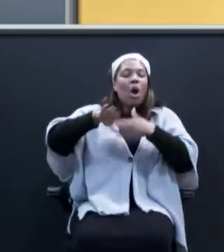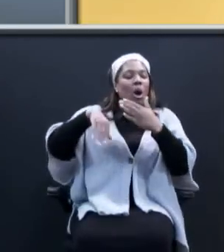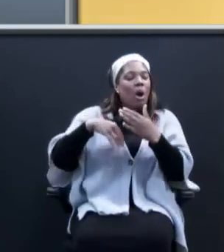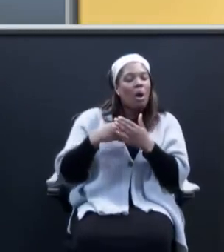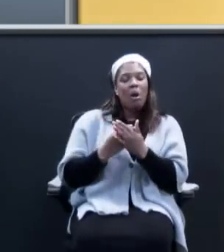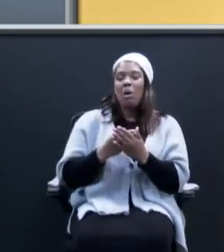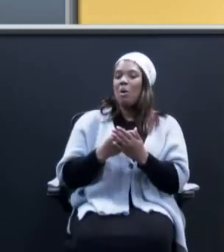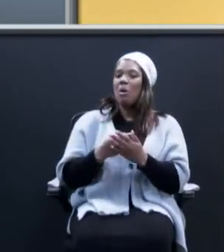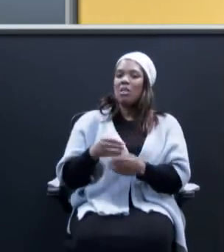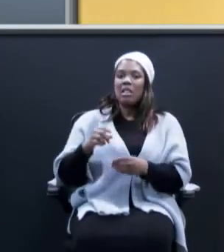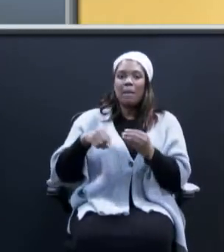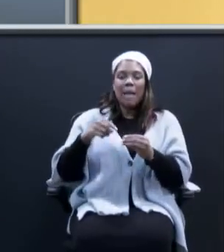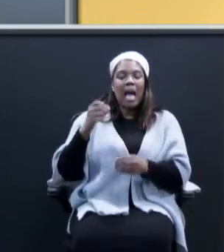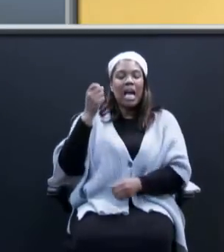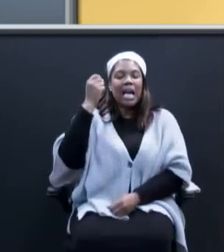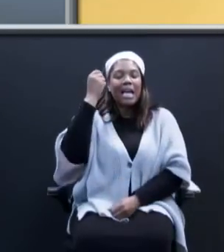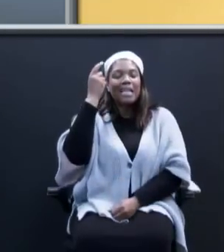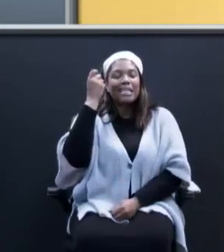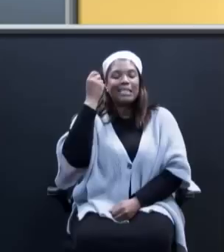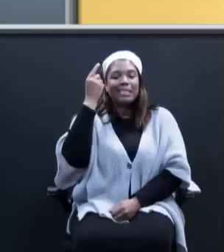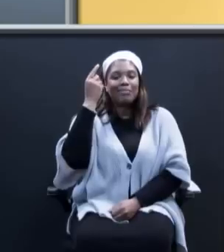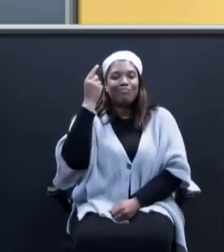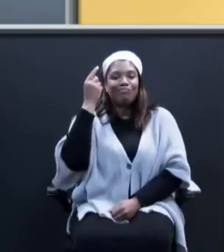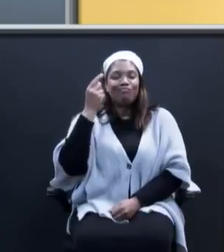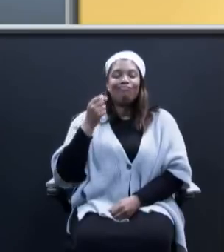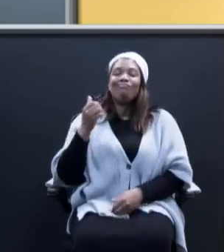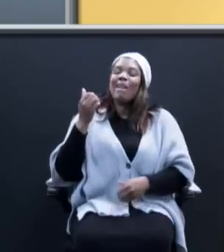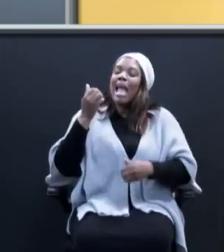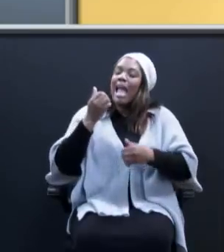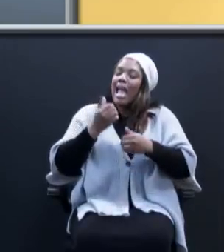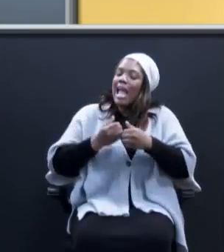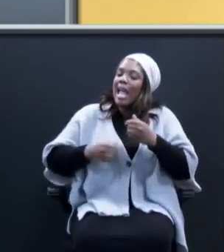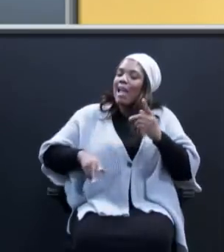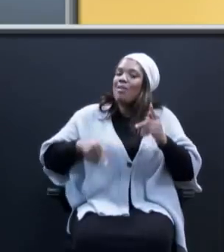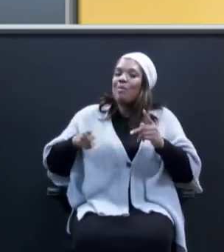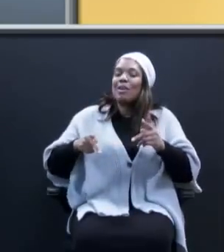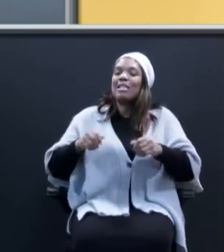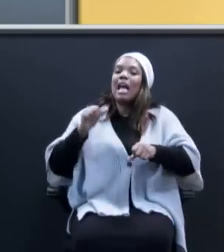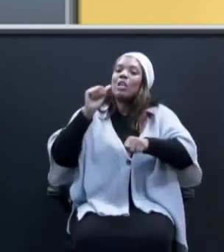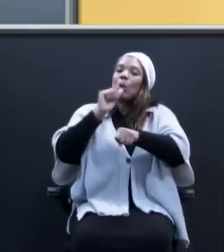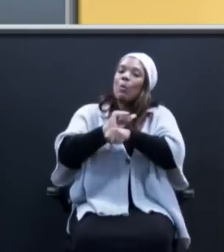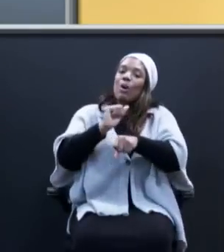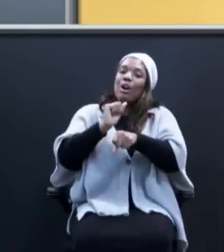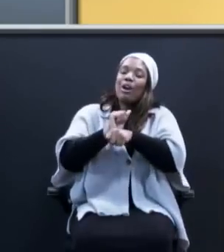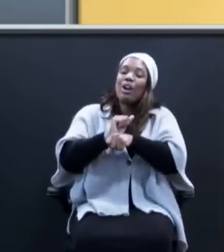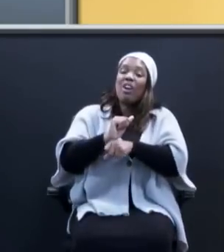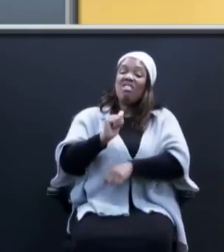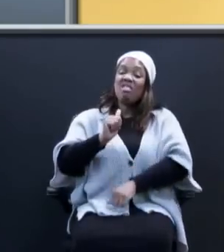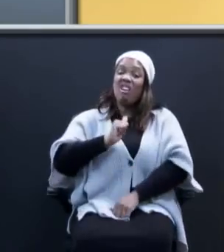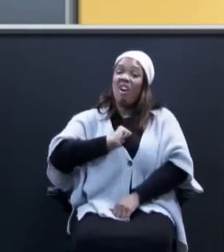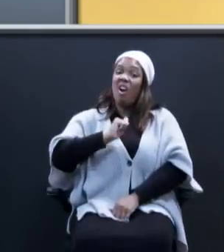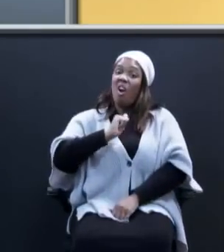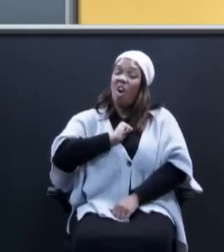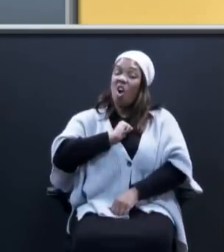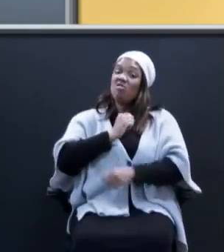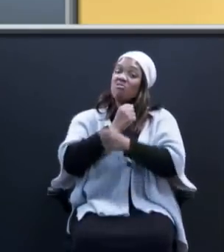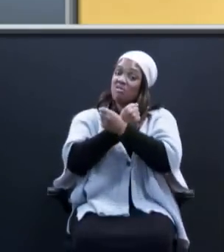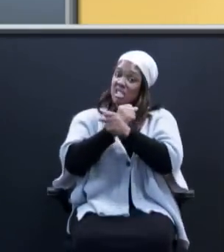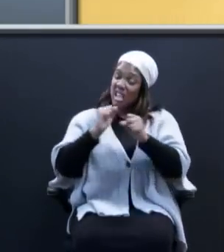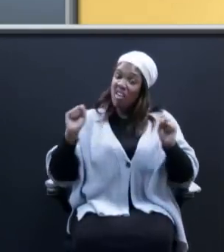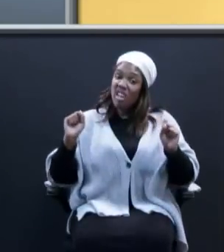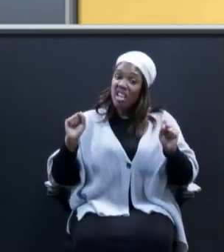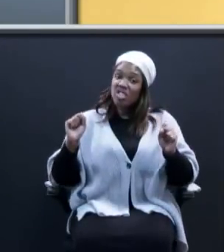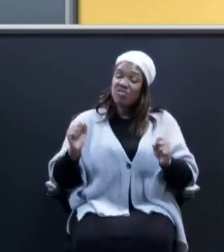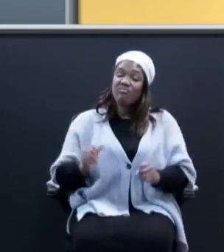Lord said we, every individual, have to work out their own salvation. Now, if you have to work out